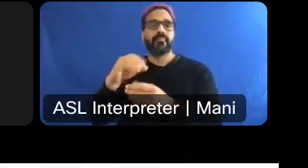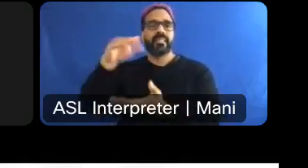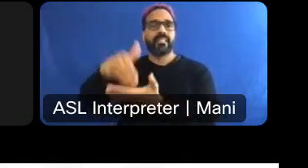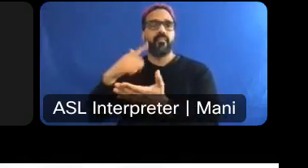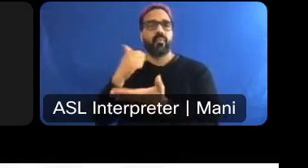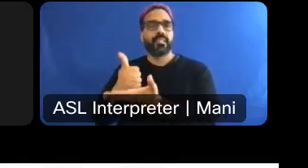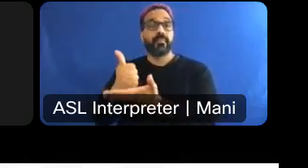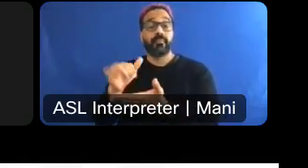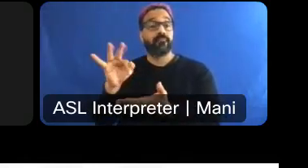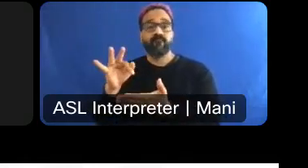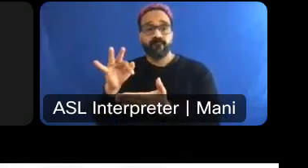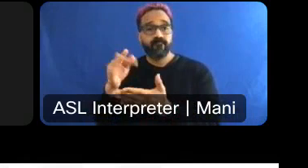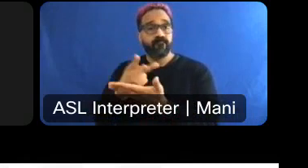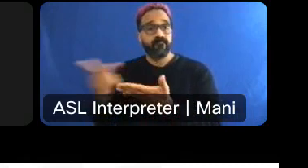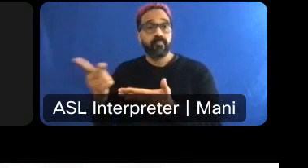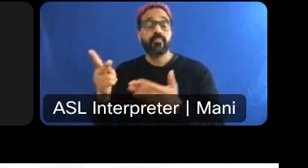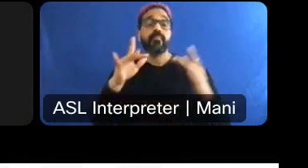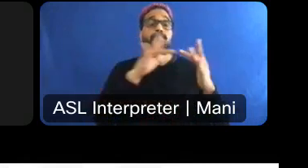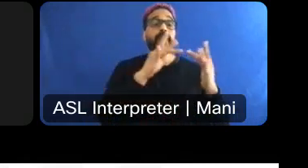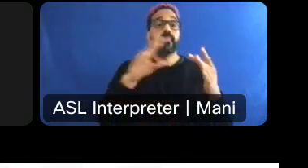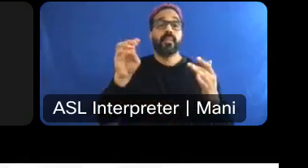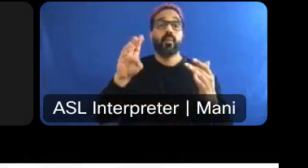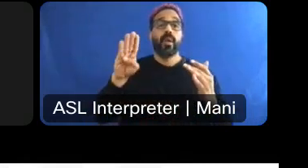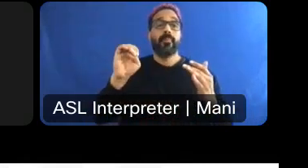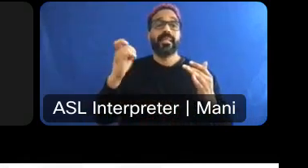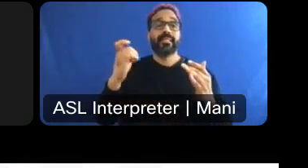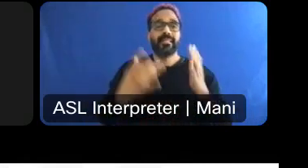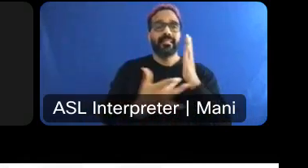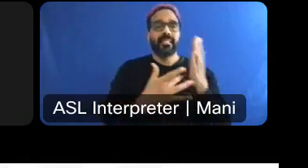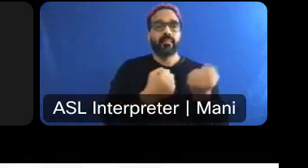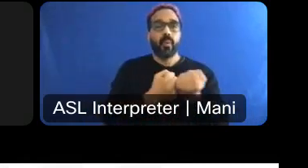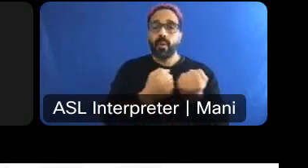to WebEx Tech Support. Carla will post that phone number in the chat.